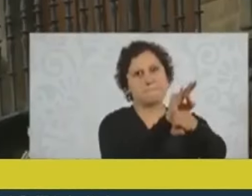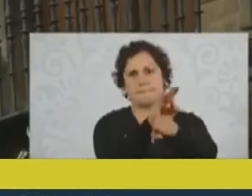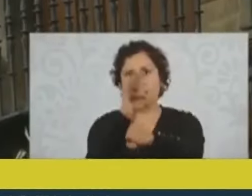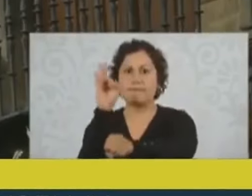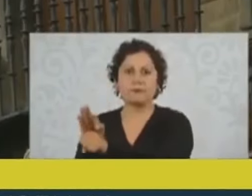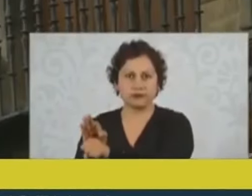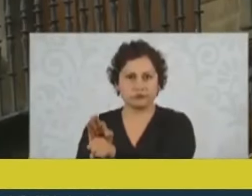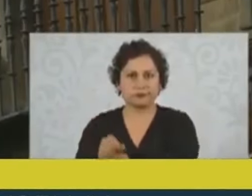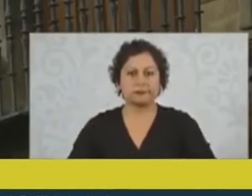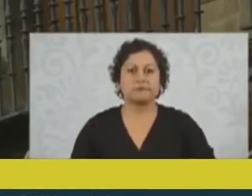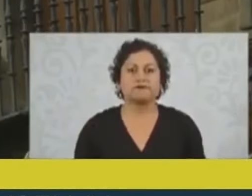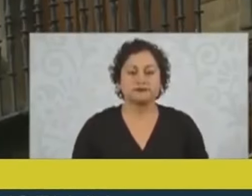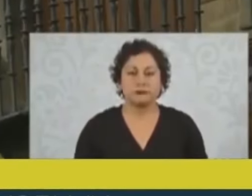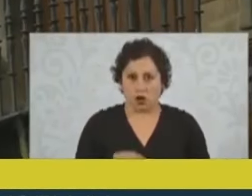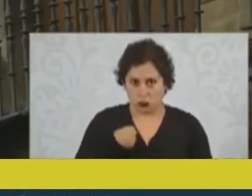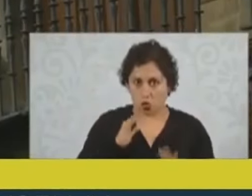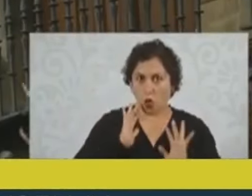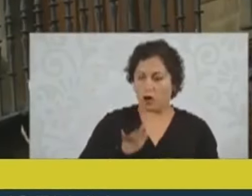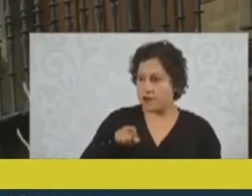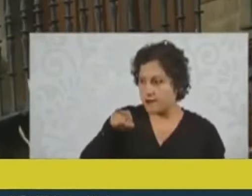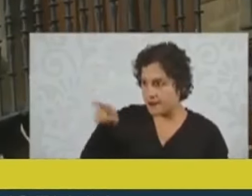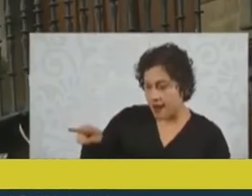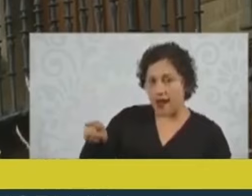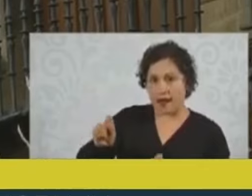always defend them.